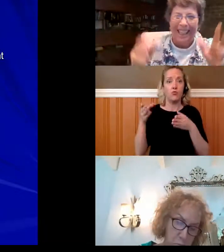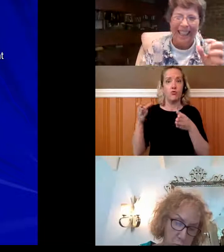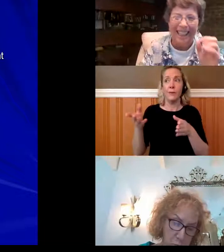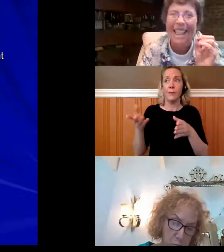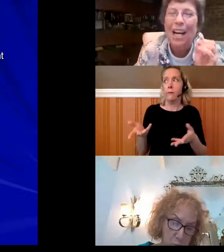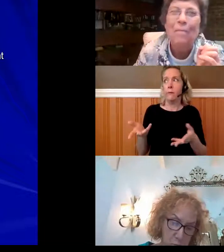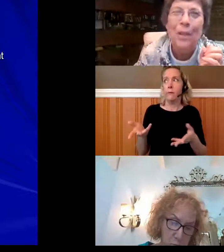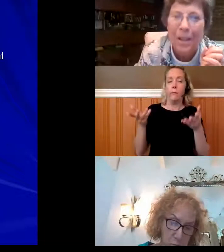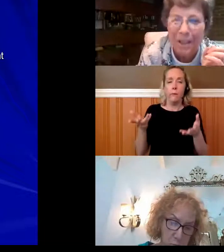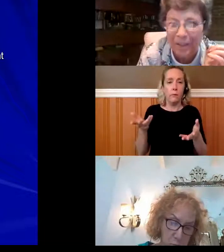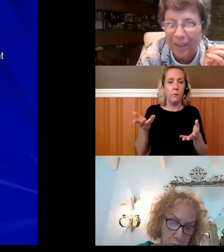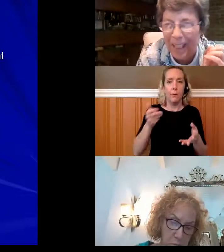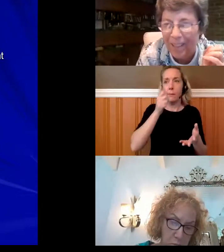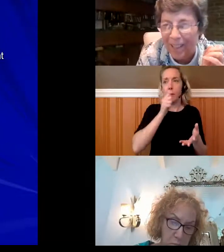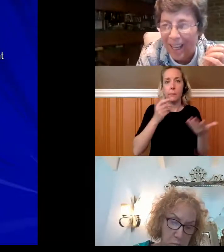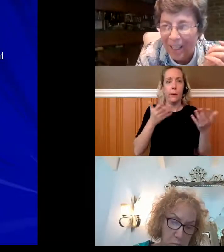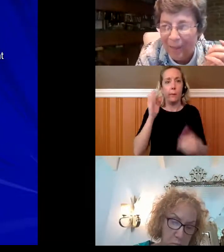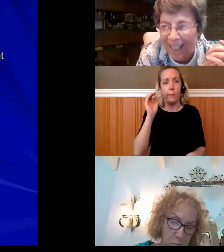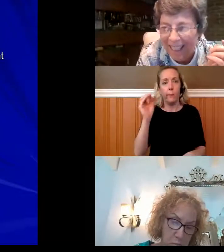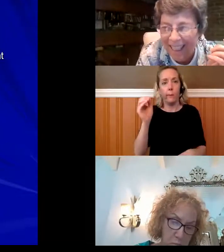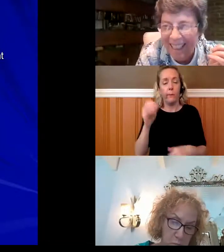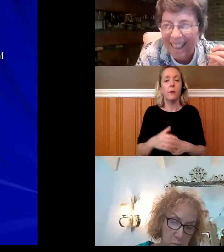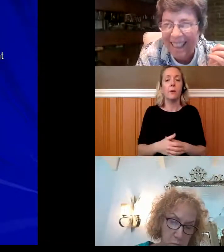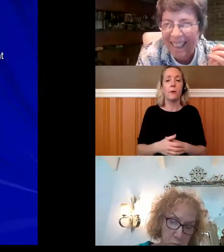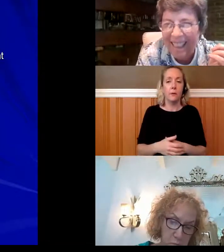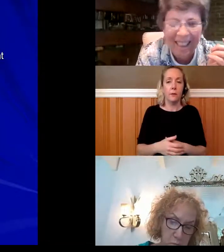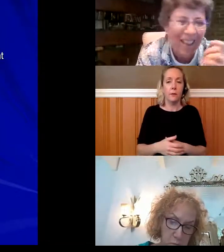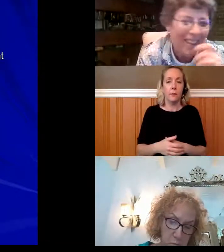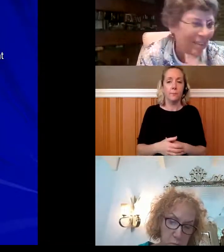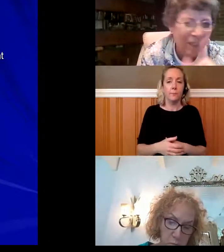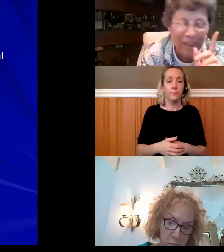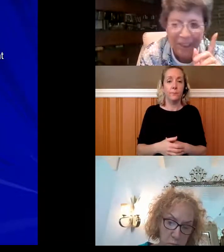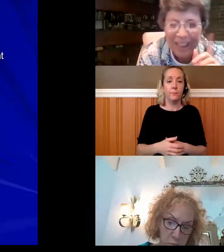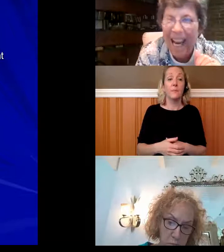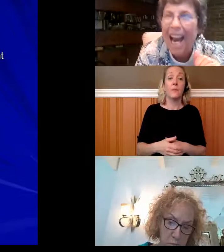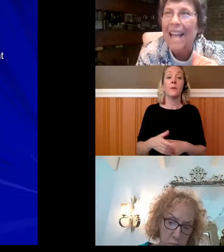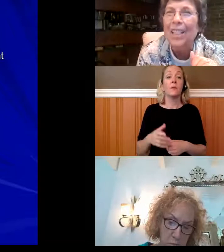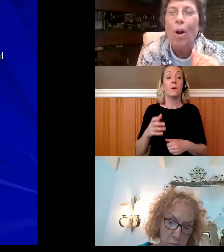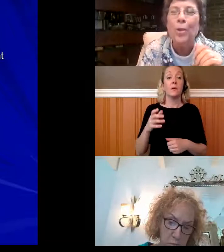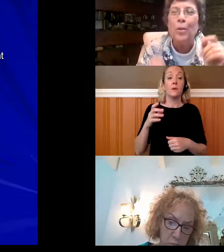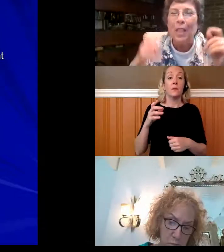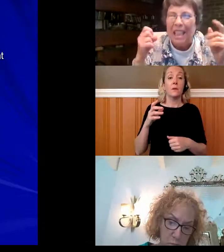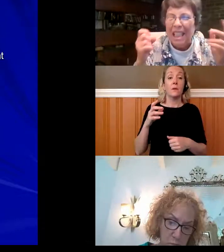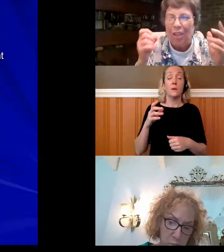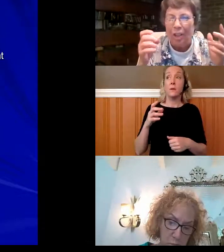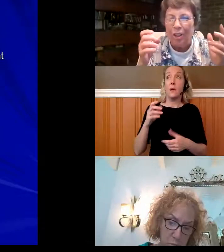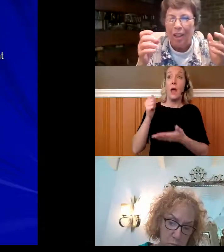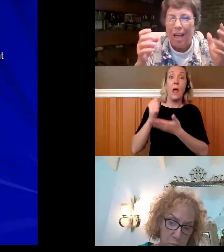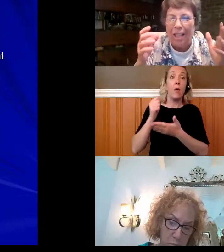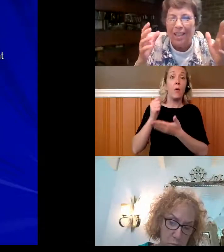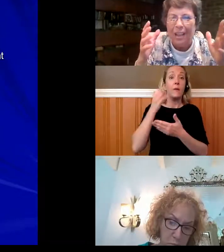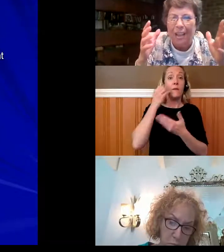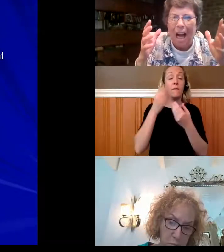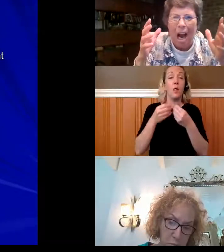speaking? Yes, thank you. Oh, beautiful. And it's also the least structured, because how are you going to get